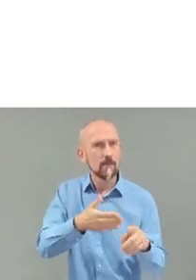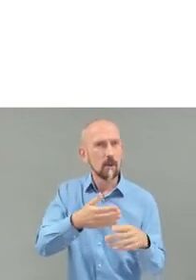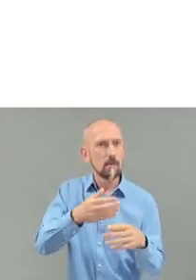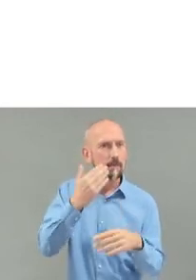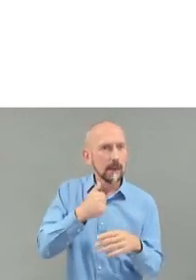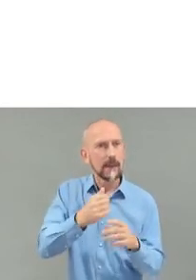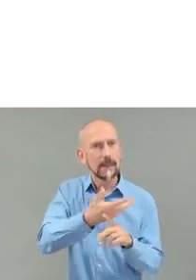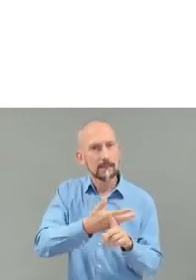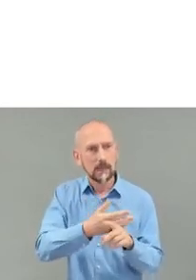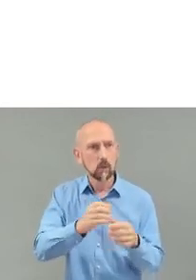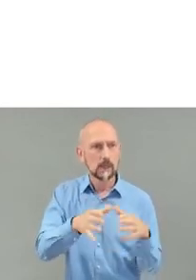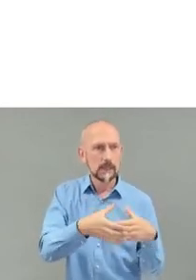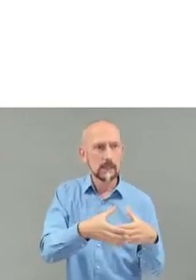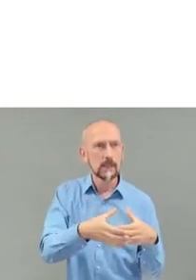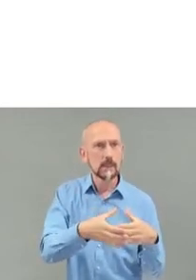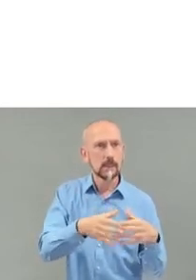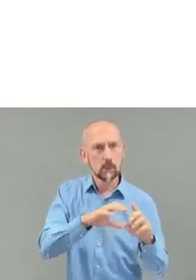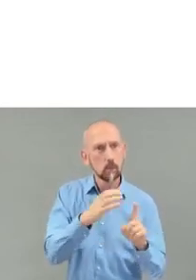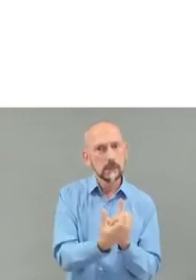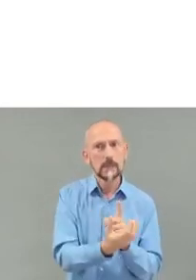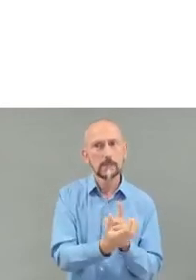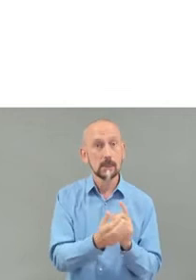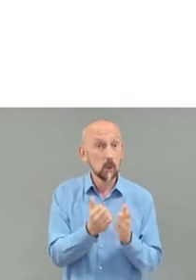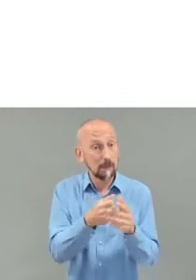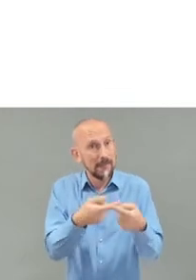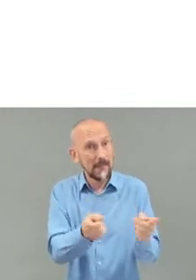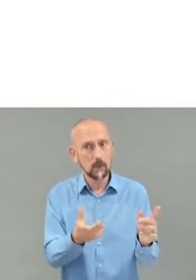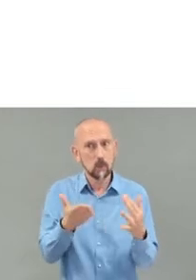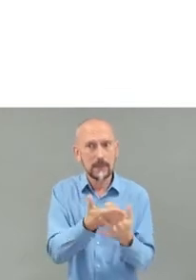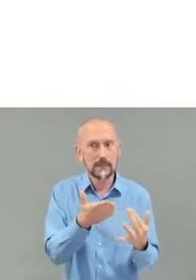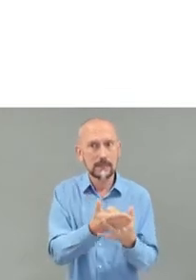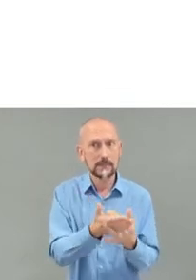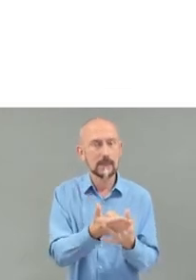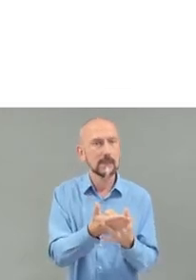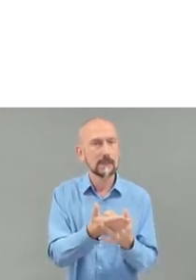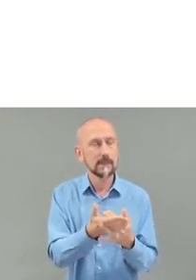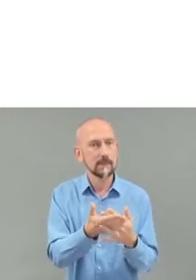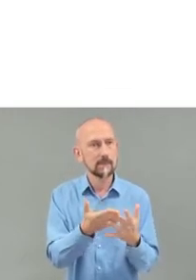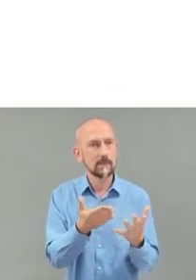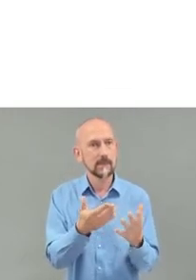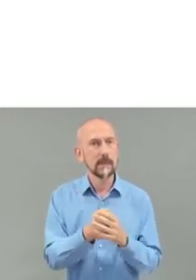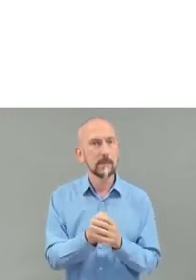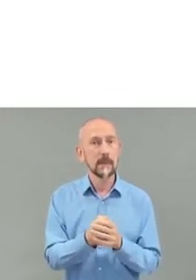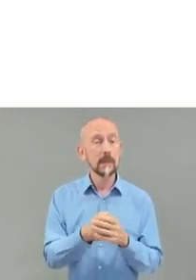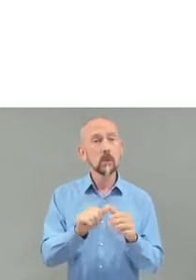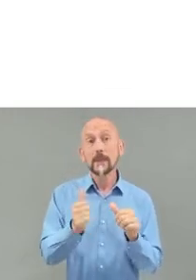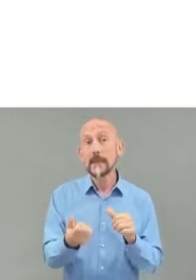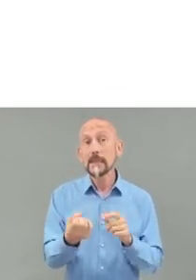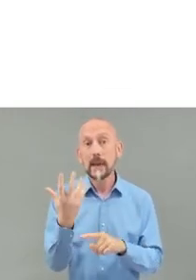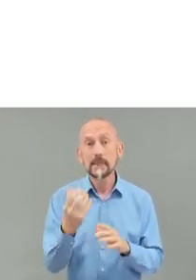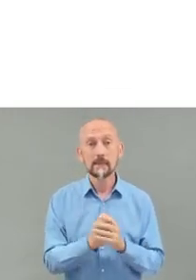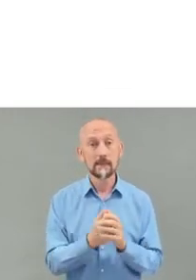training. And also out there are, next slide please, a range of external